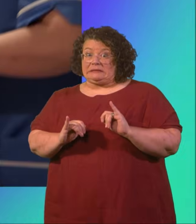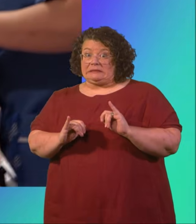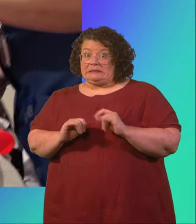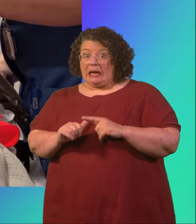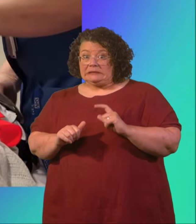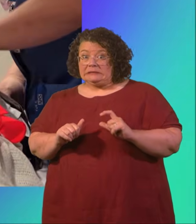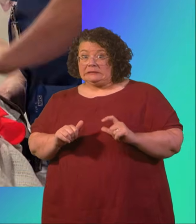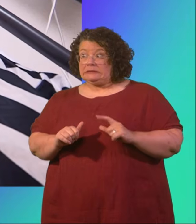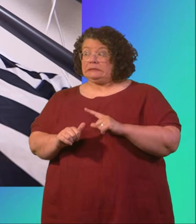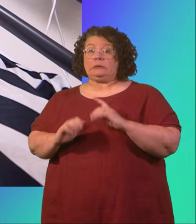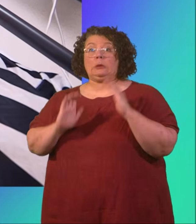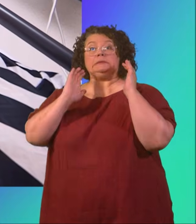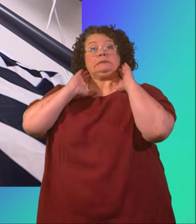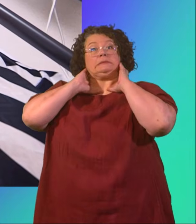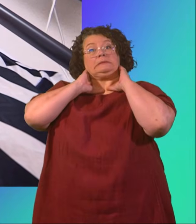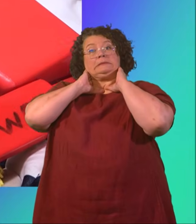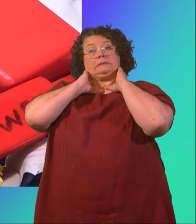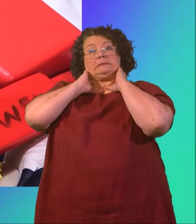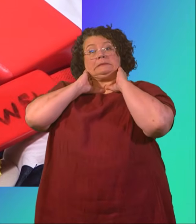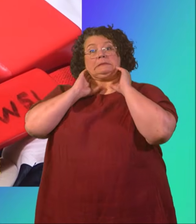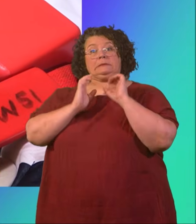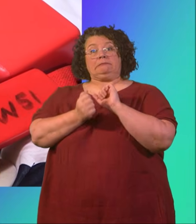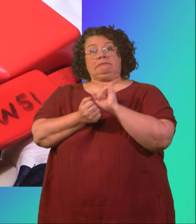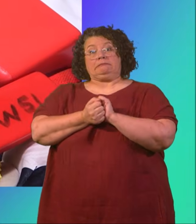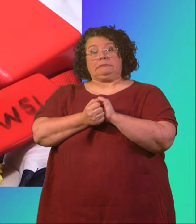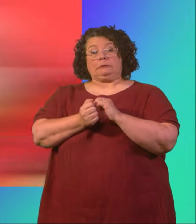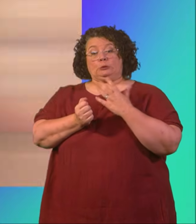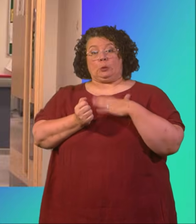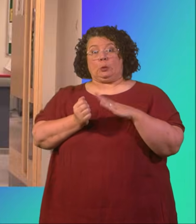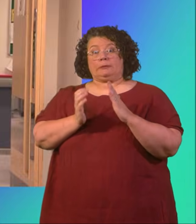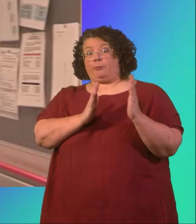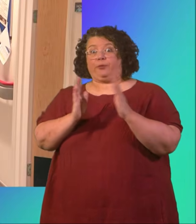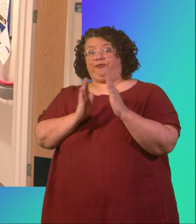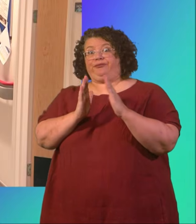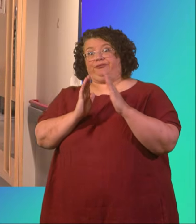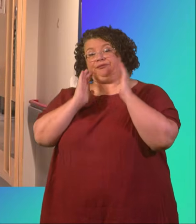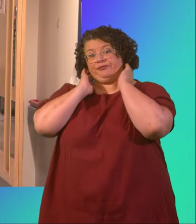with support pads to prevent his neck and spine from moving.